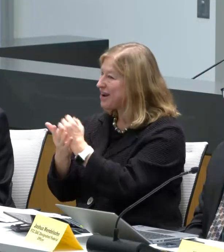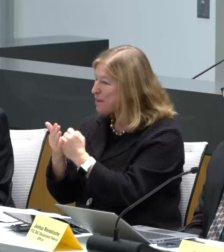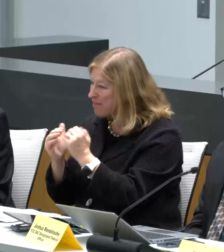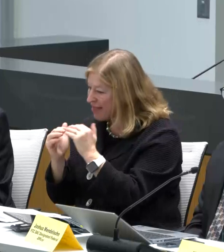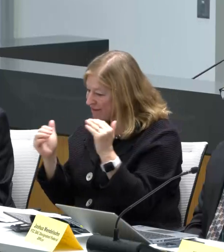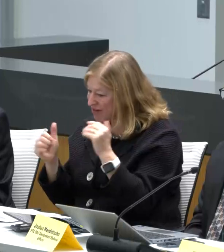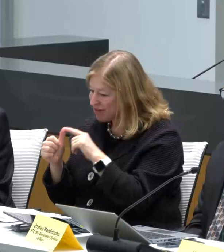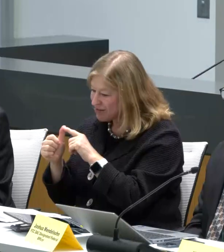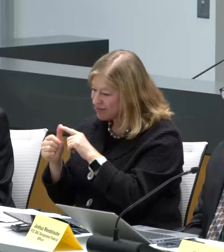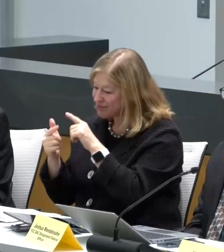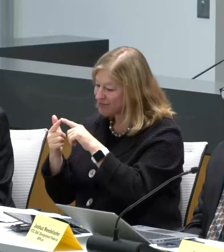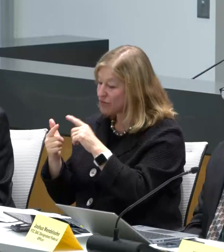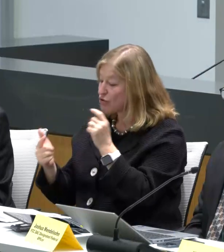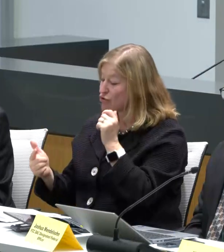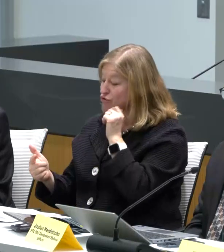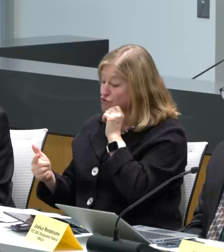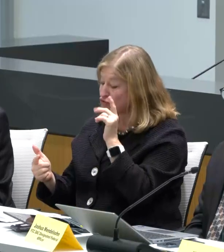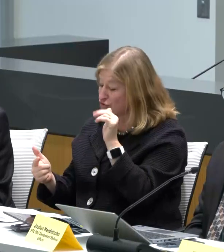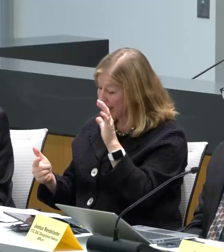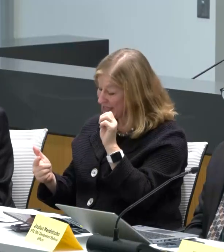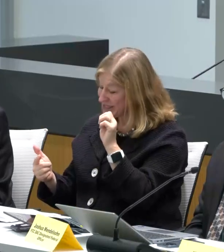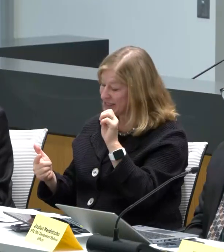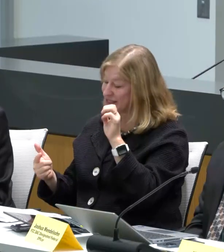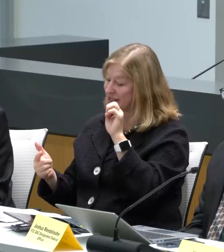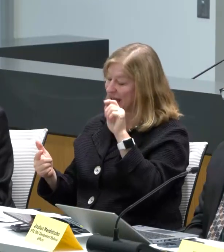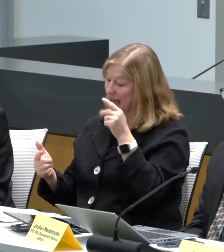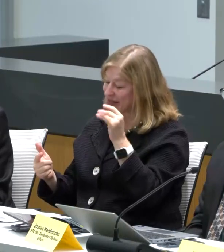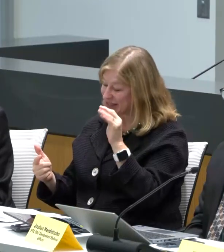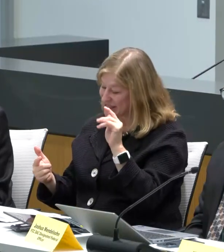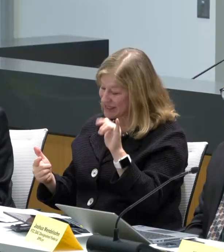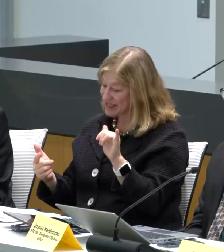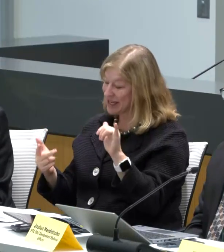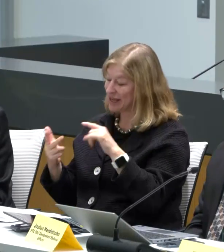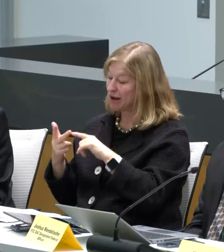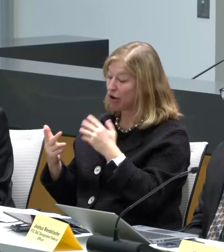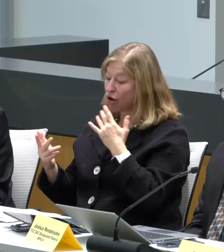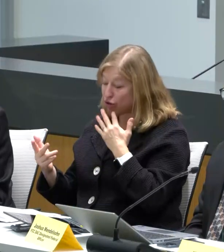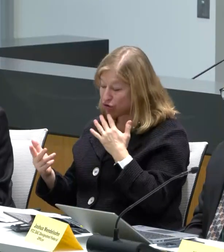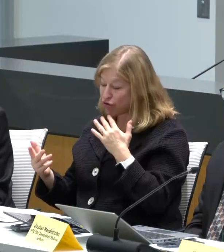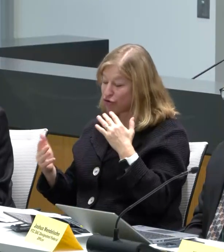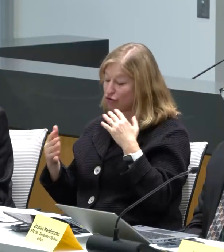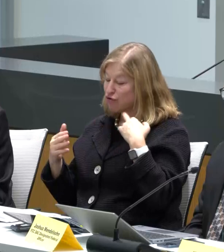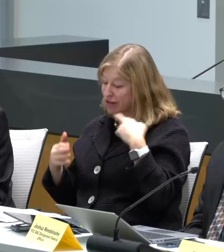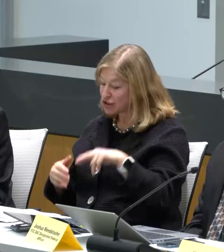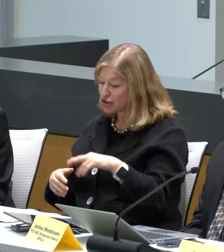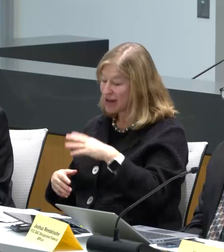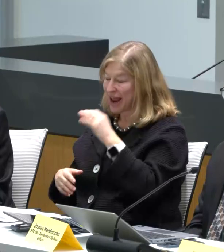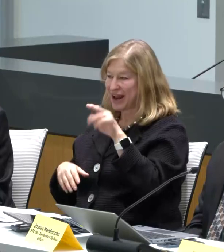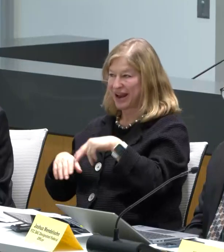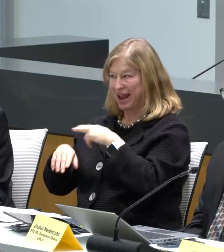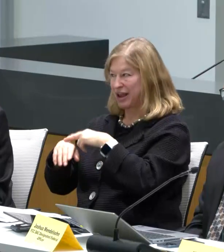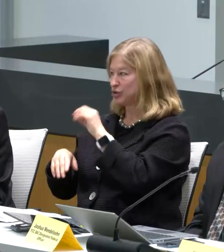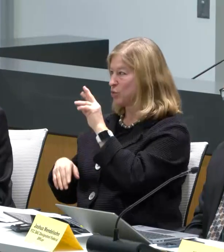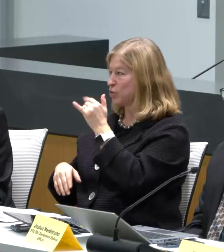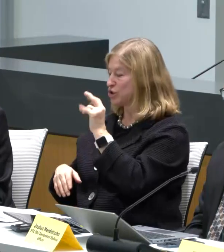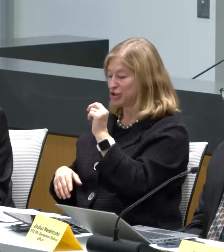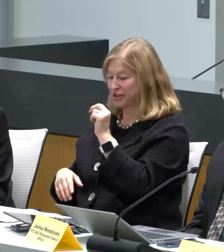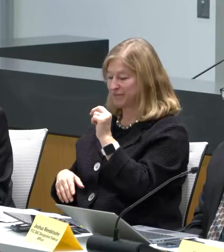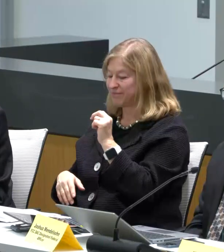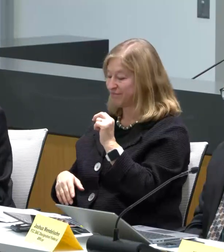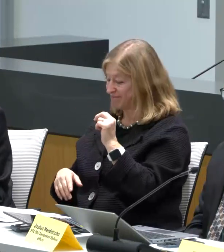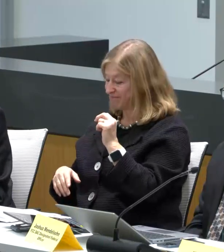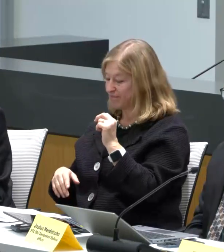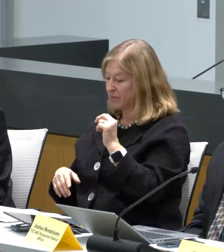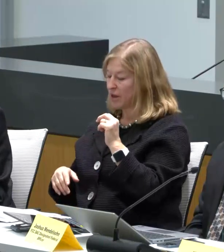discrimination based on income level, race, ethnicity, color, religion,